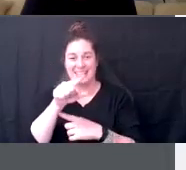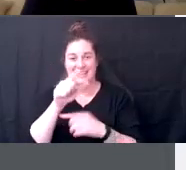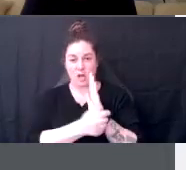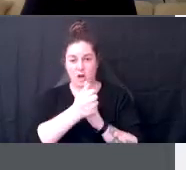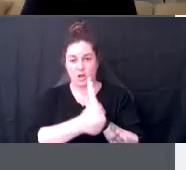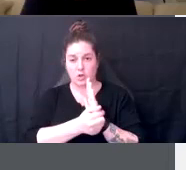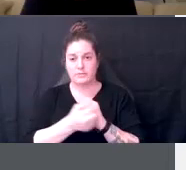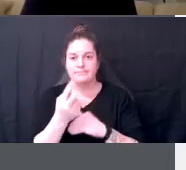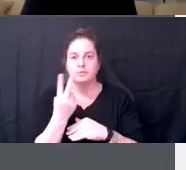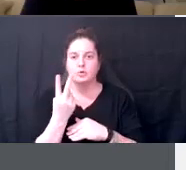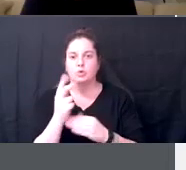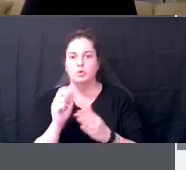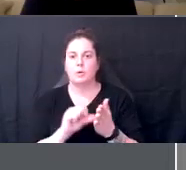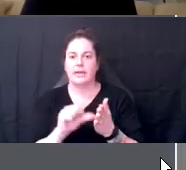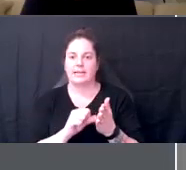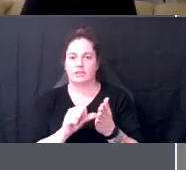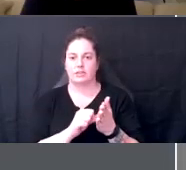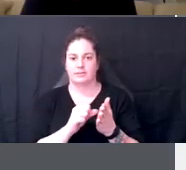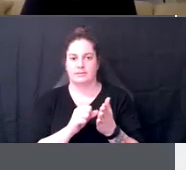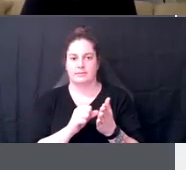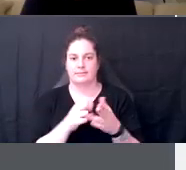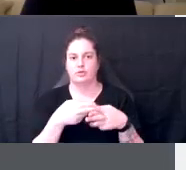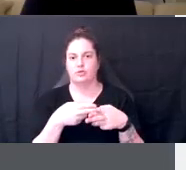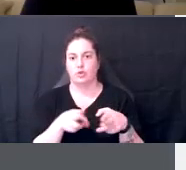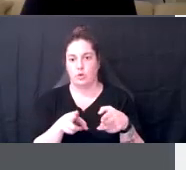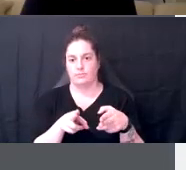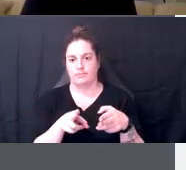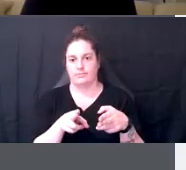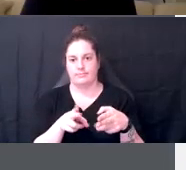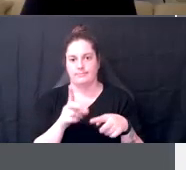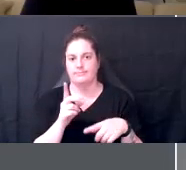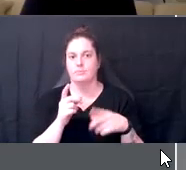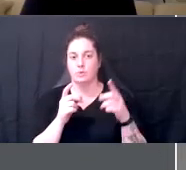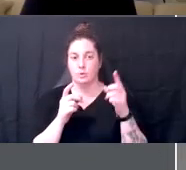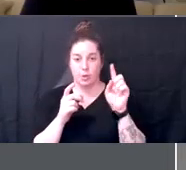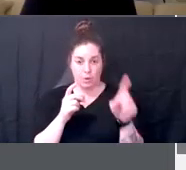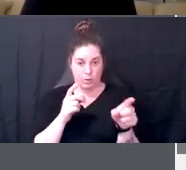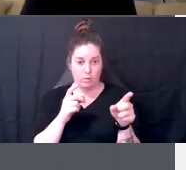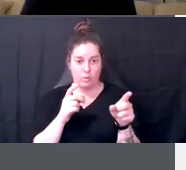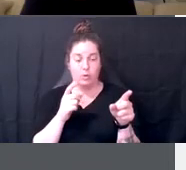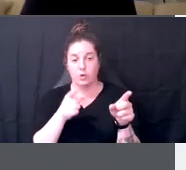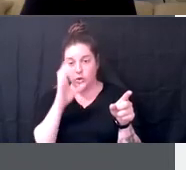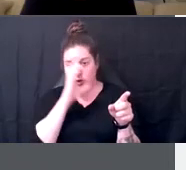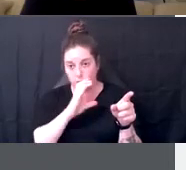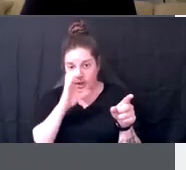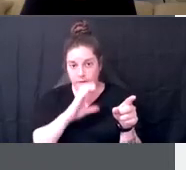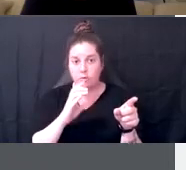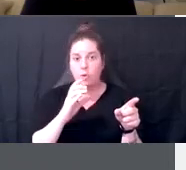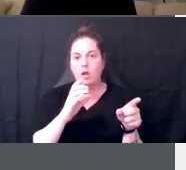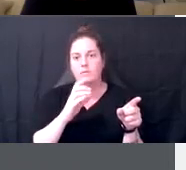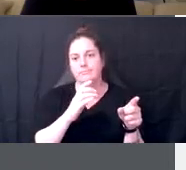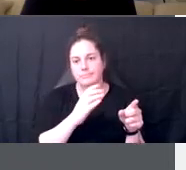long, right? And so what you're looking for here is, if the article is long